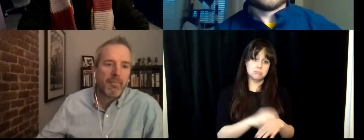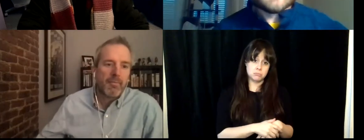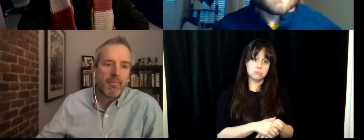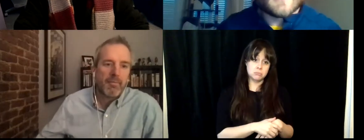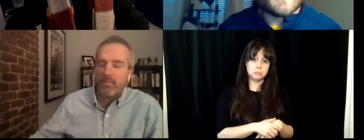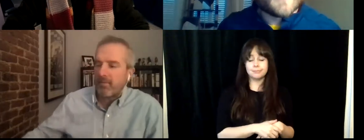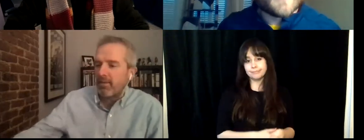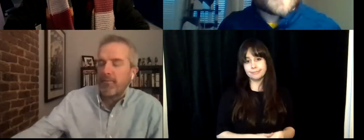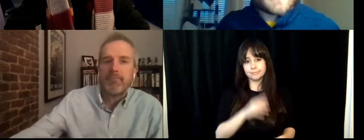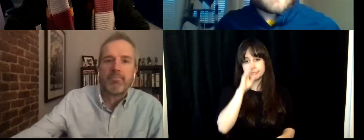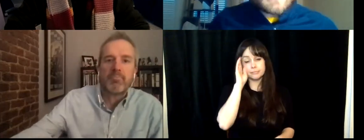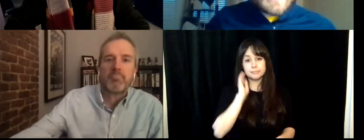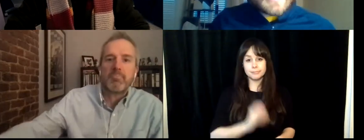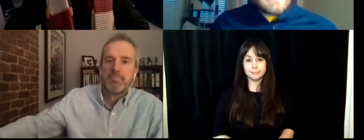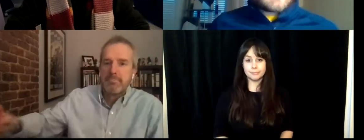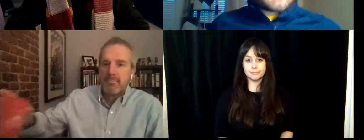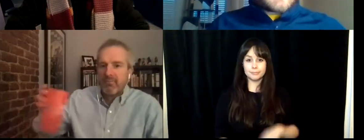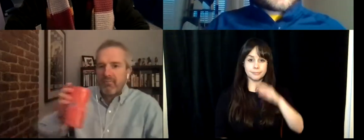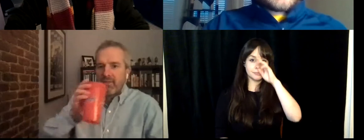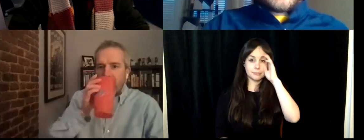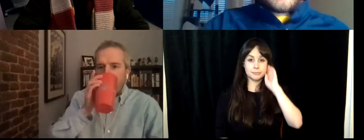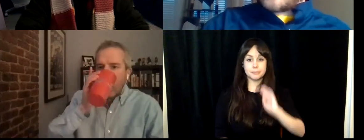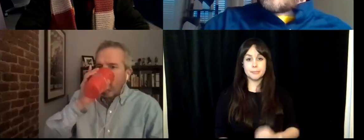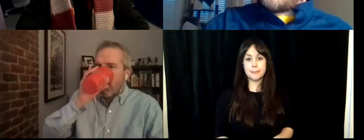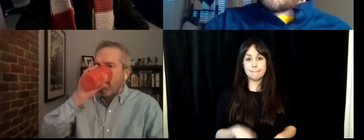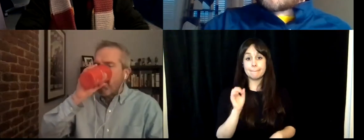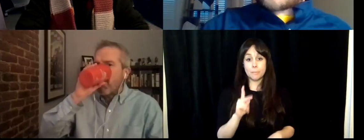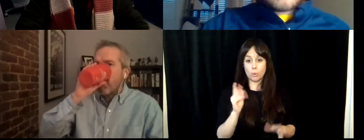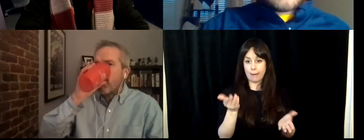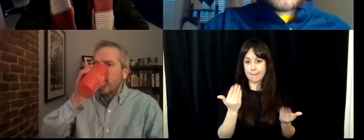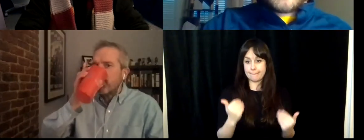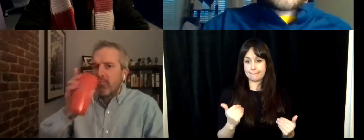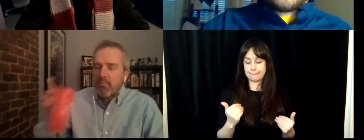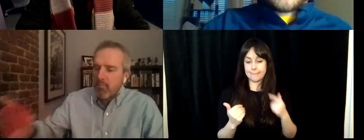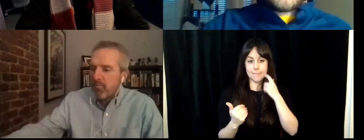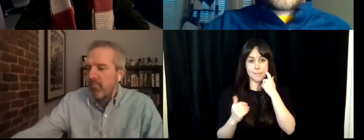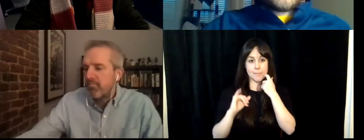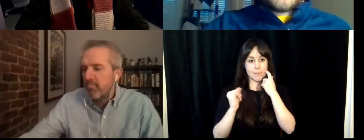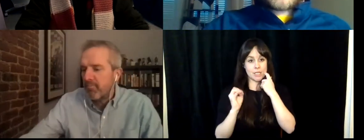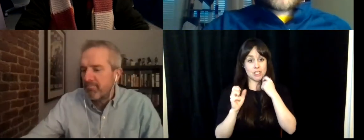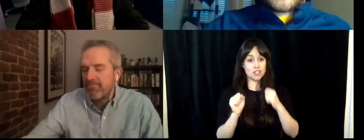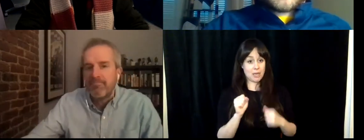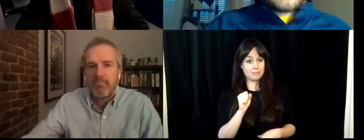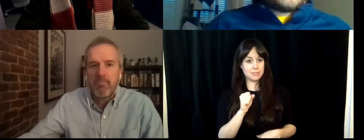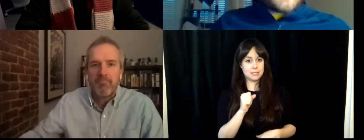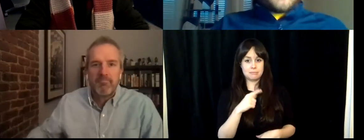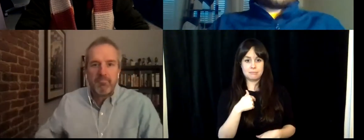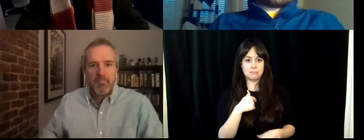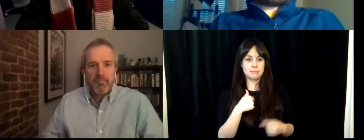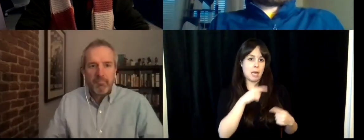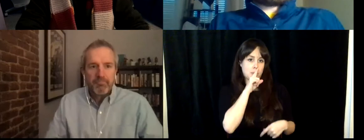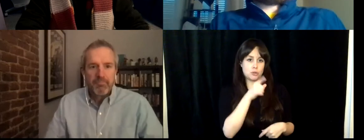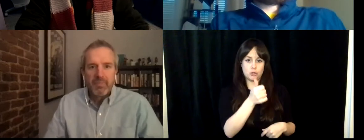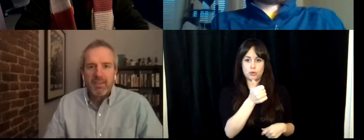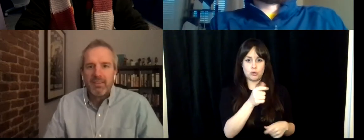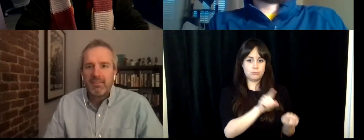Absolutely. All right. Let's see. James, I imagine you're probably as overwhelmed as I am trying to field